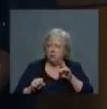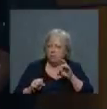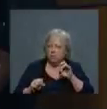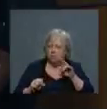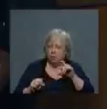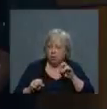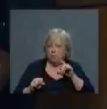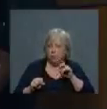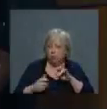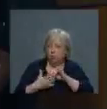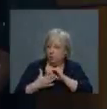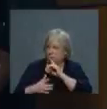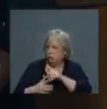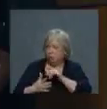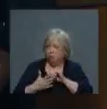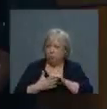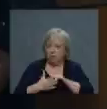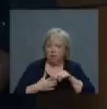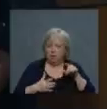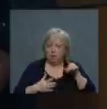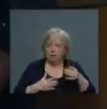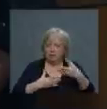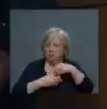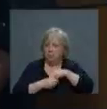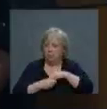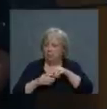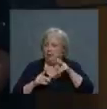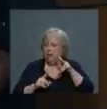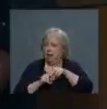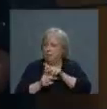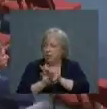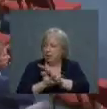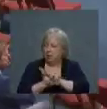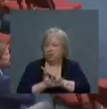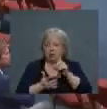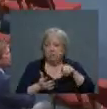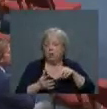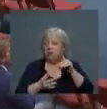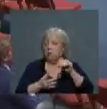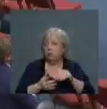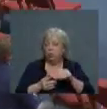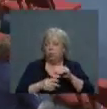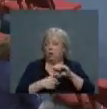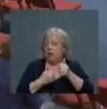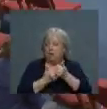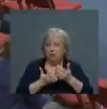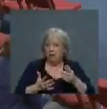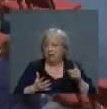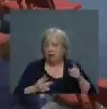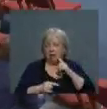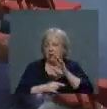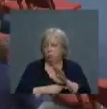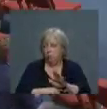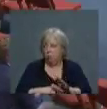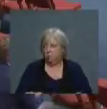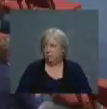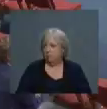true? He has to do, this is a part of the application, and he has to do all those things he said?